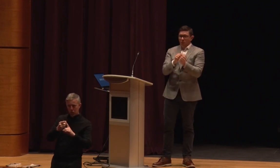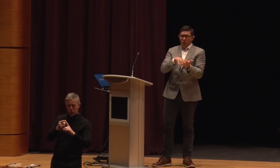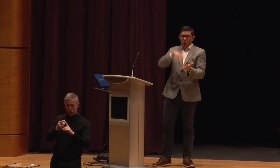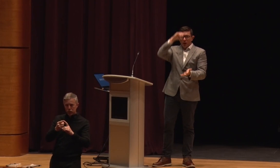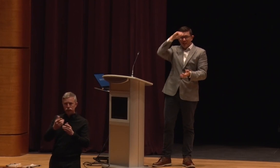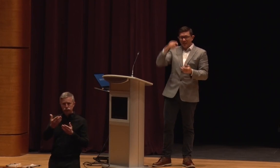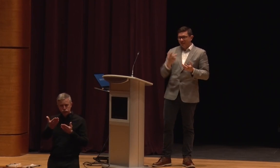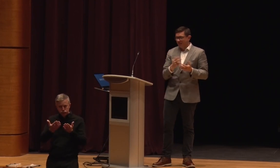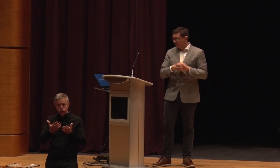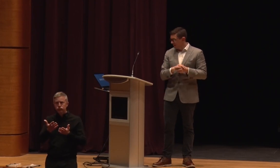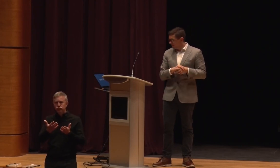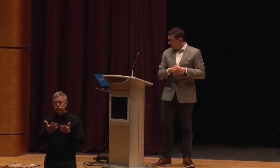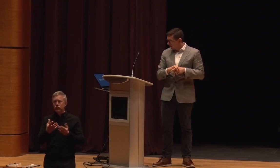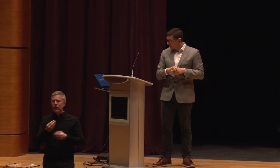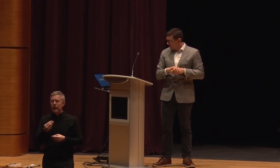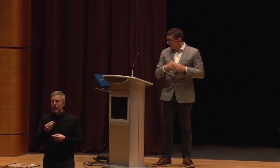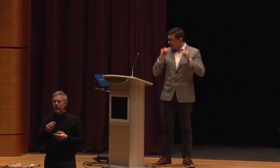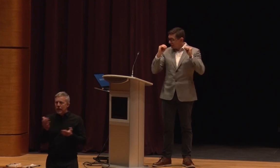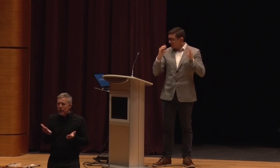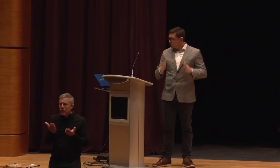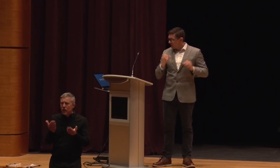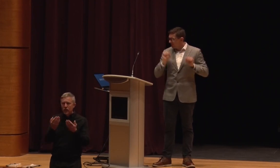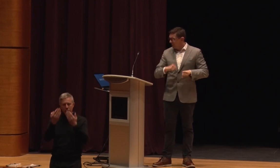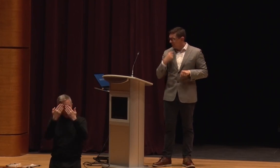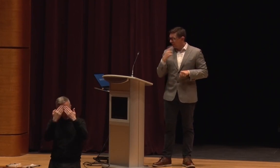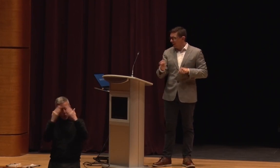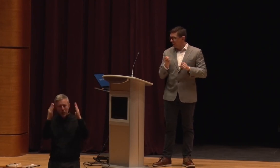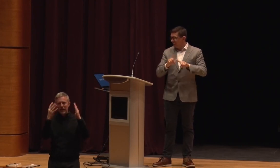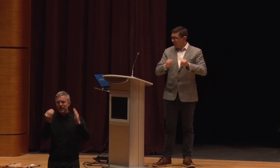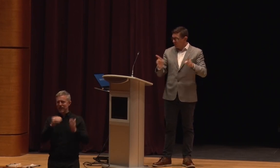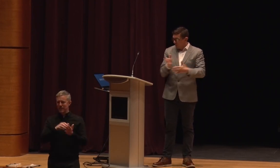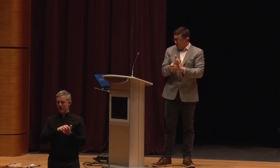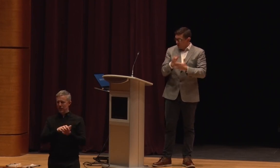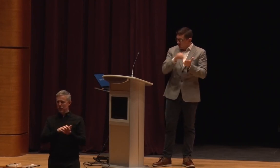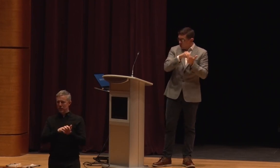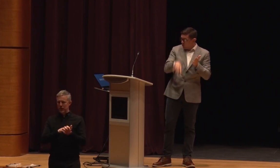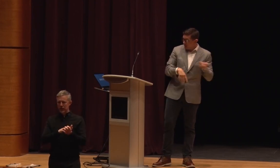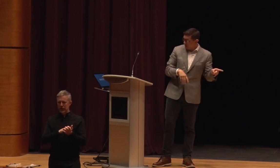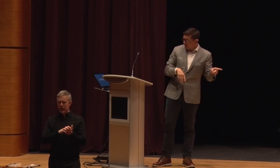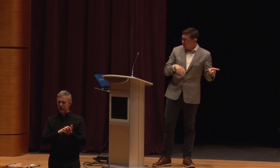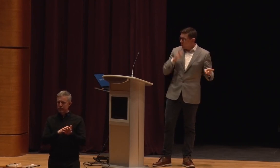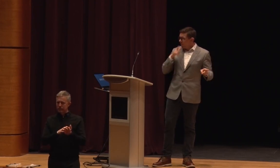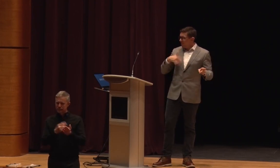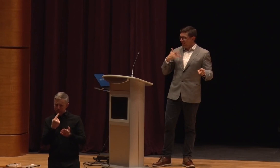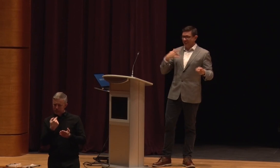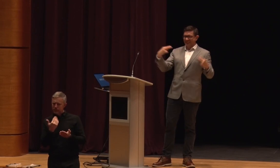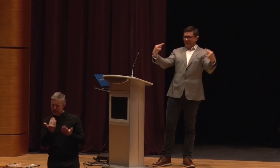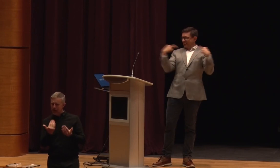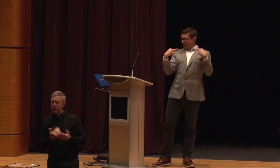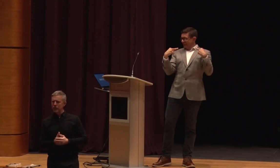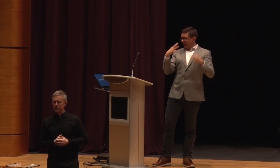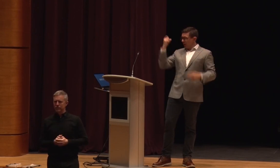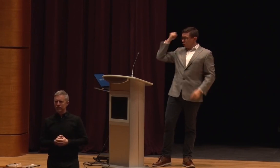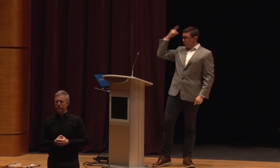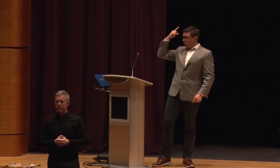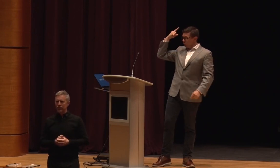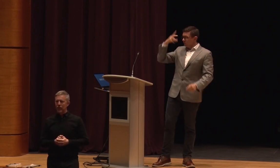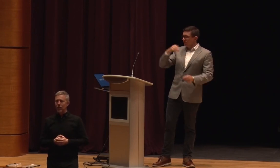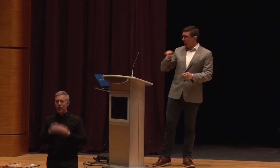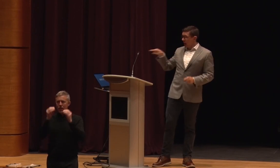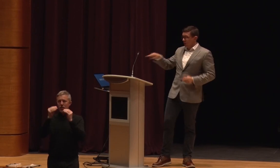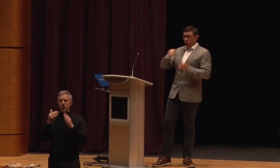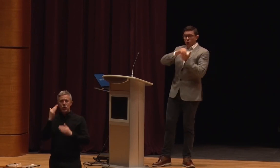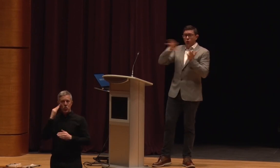that vulnerability. That vulnerability comes with learning. The instructors can tell between a student who